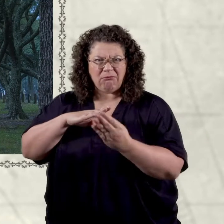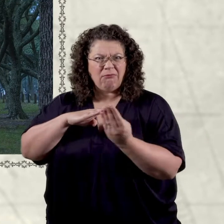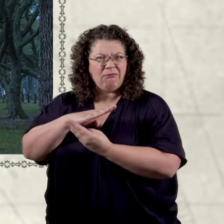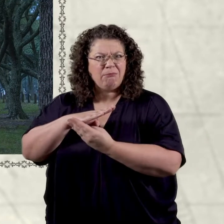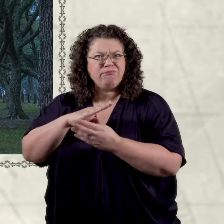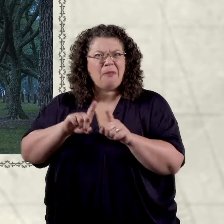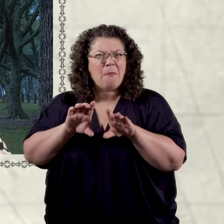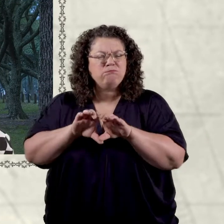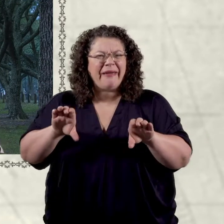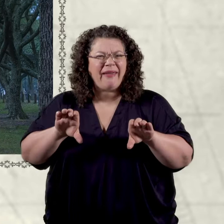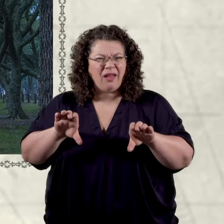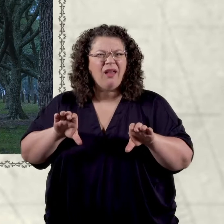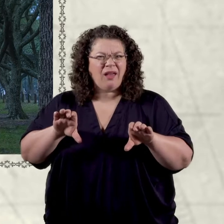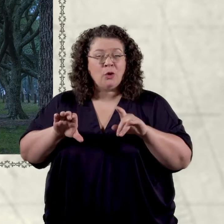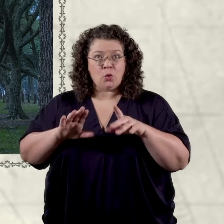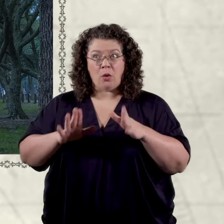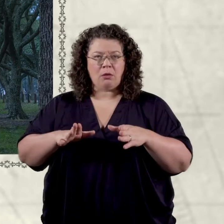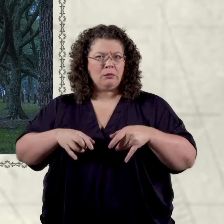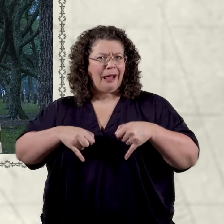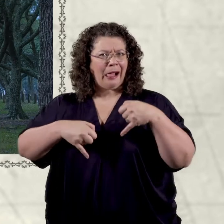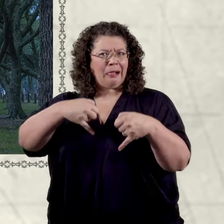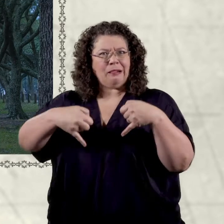like bricks. So they would be wearing